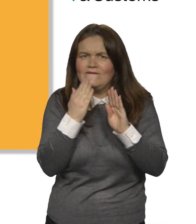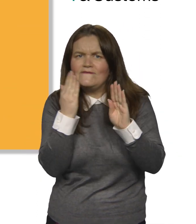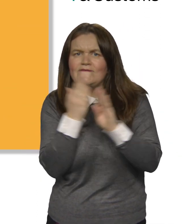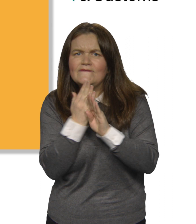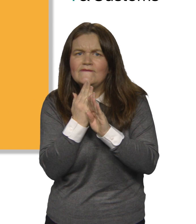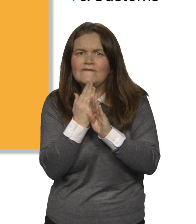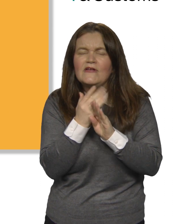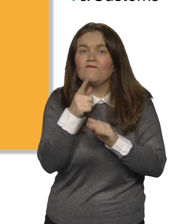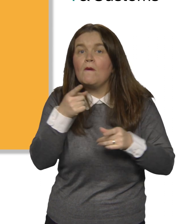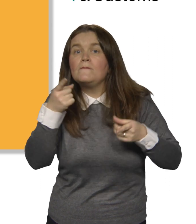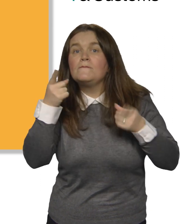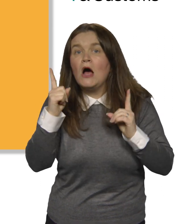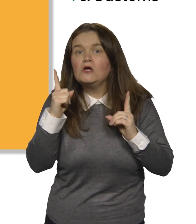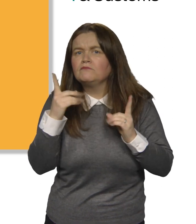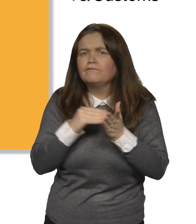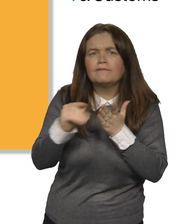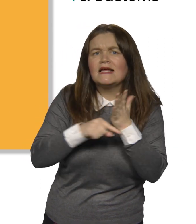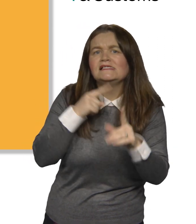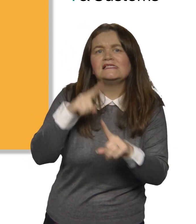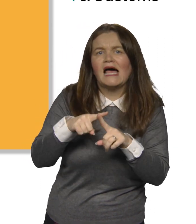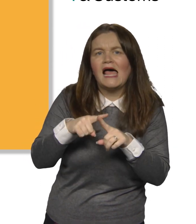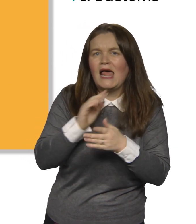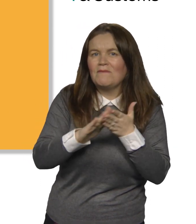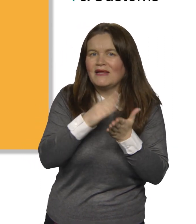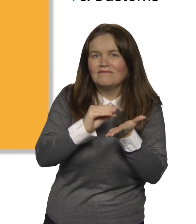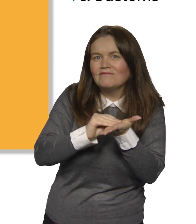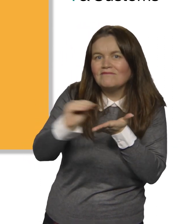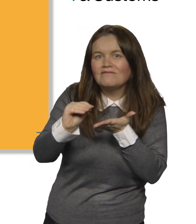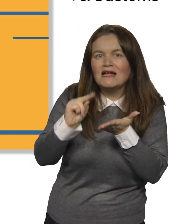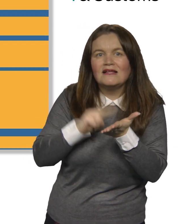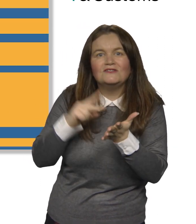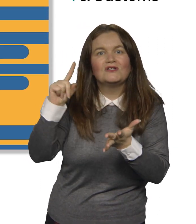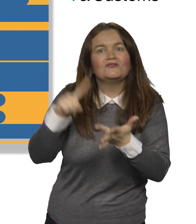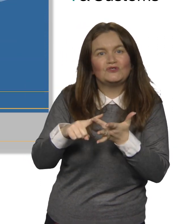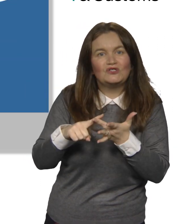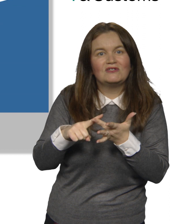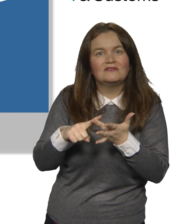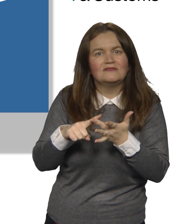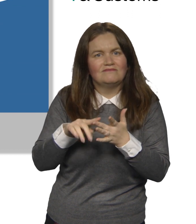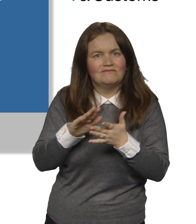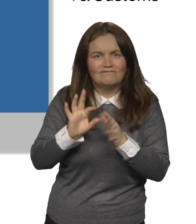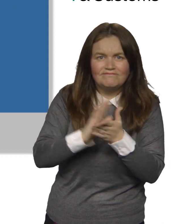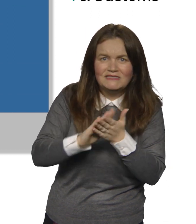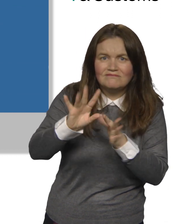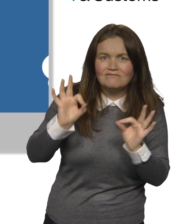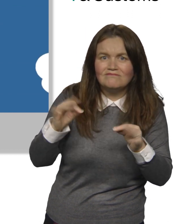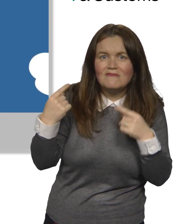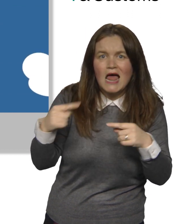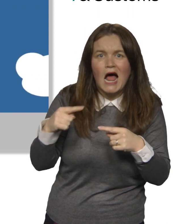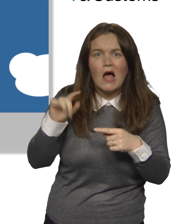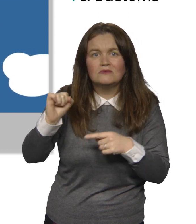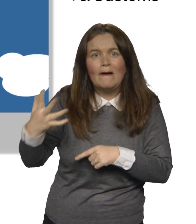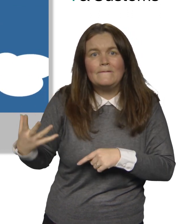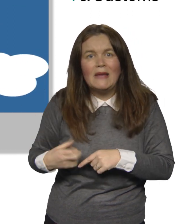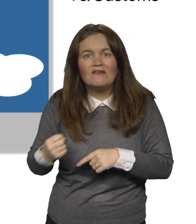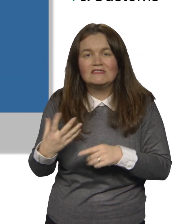life in the shadows as part of the hidden economy. If your boss isn't paying taxes, they won't be making national insurance contributions either to